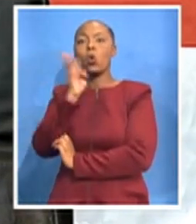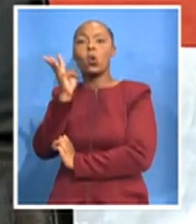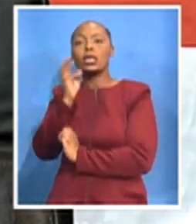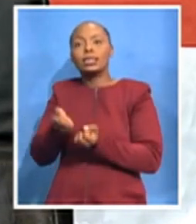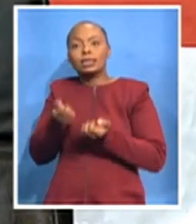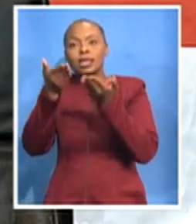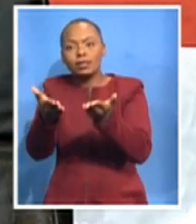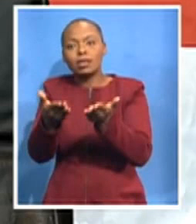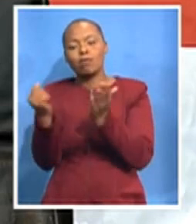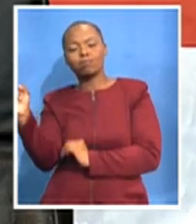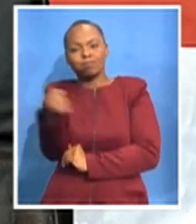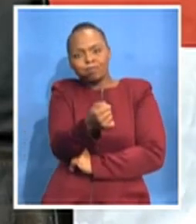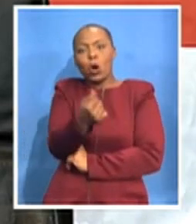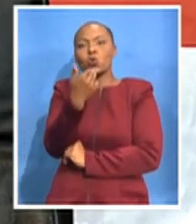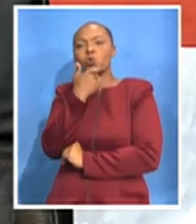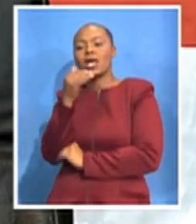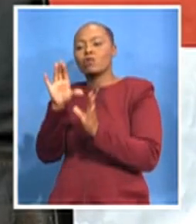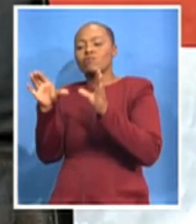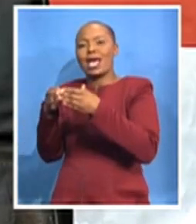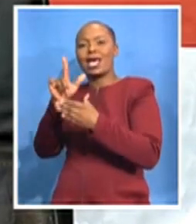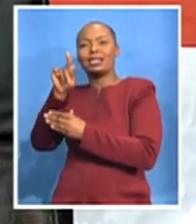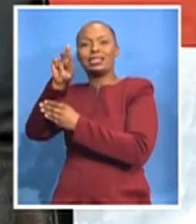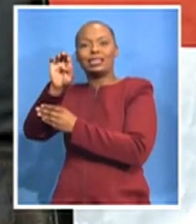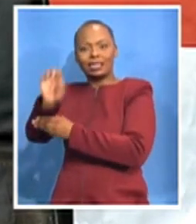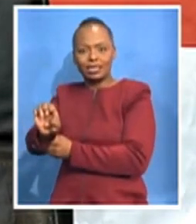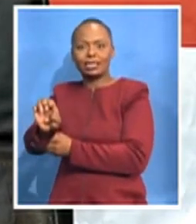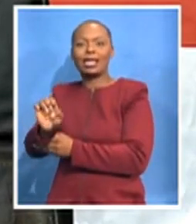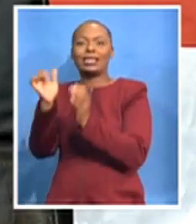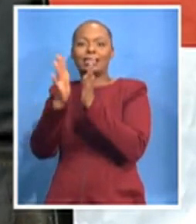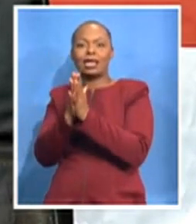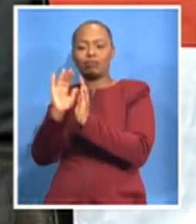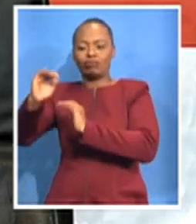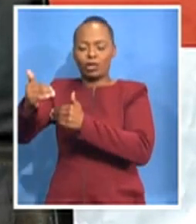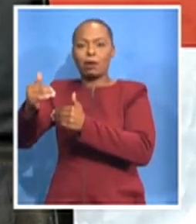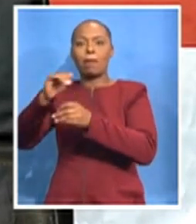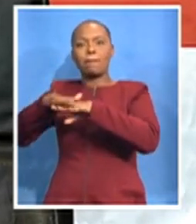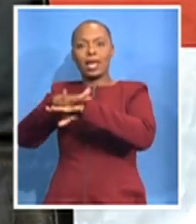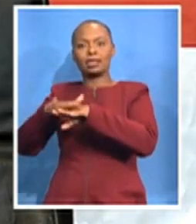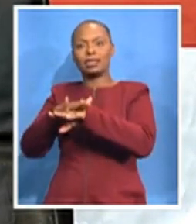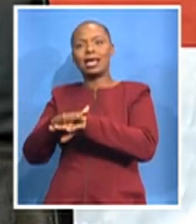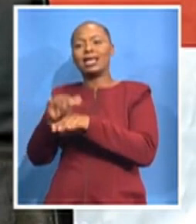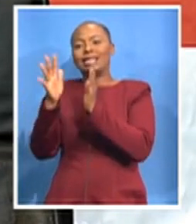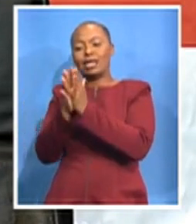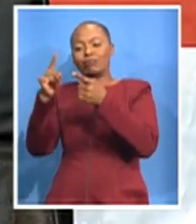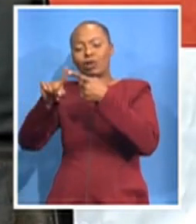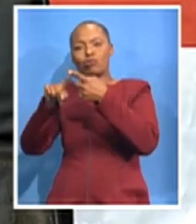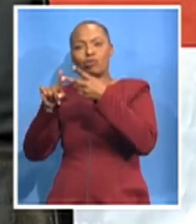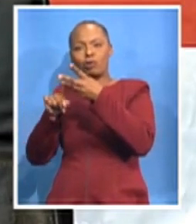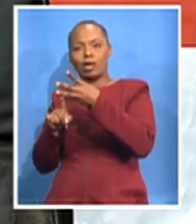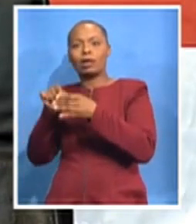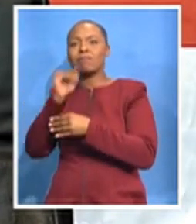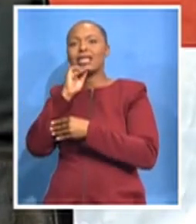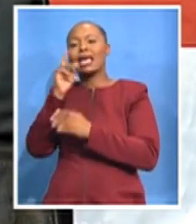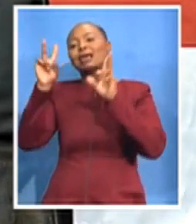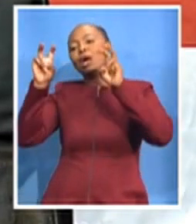a 10-key basis. A 10-key solution or project means a type of project that is constructed so that it